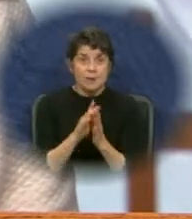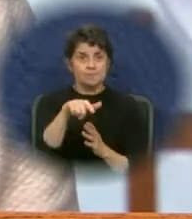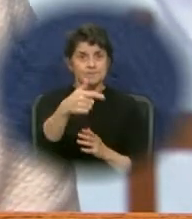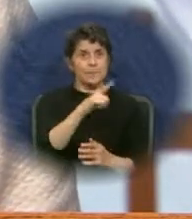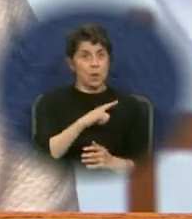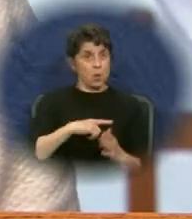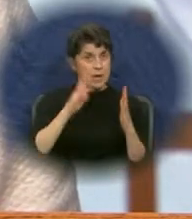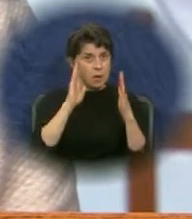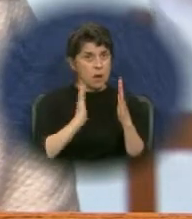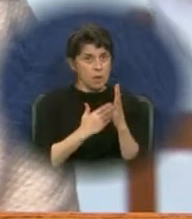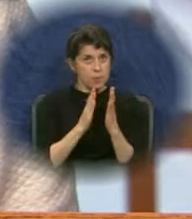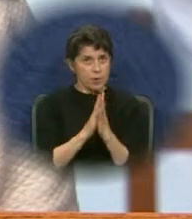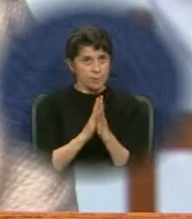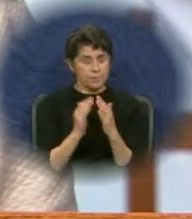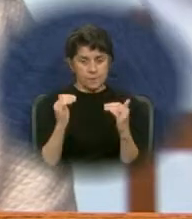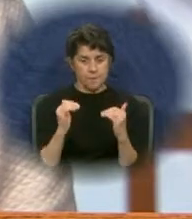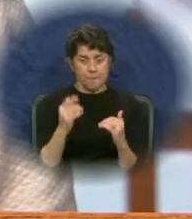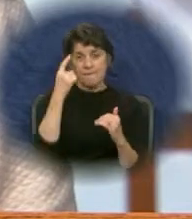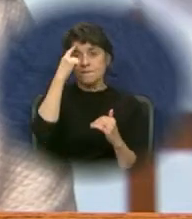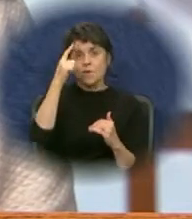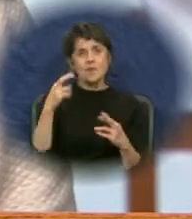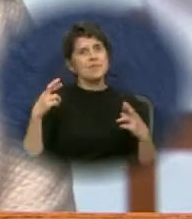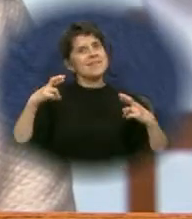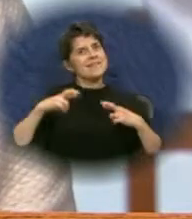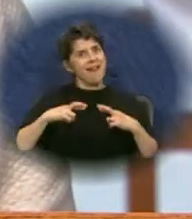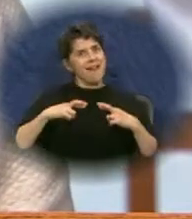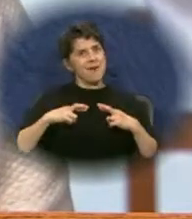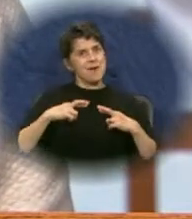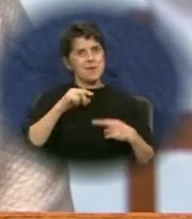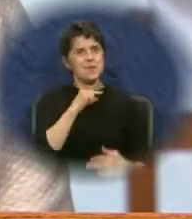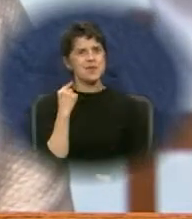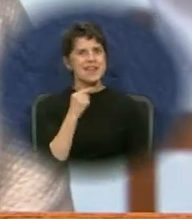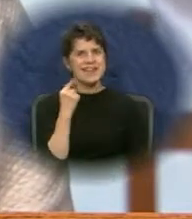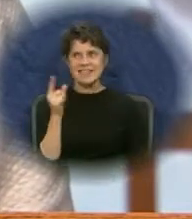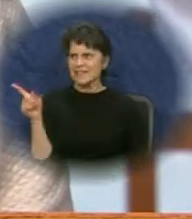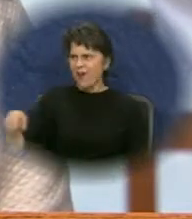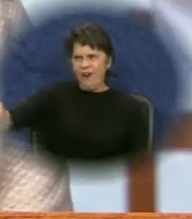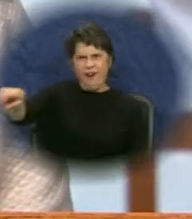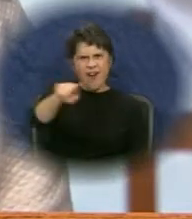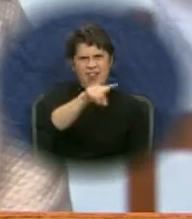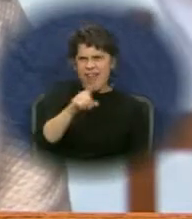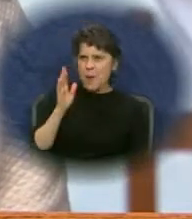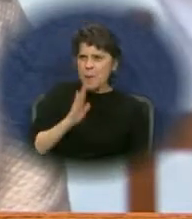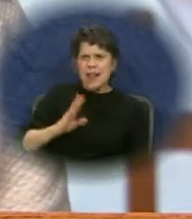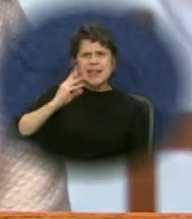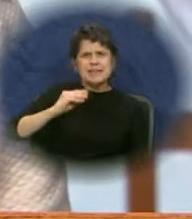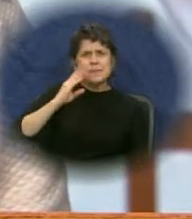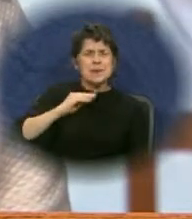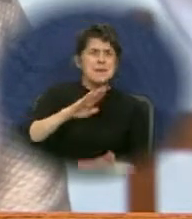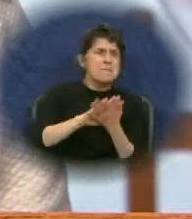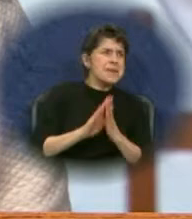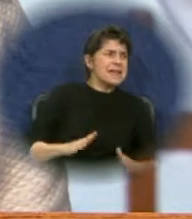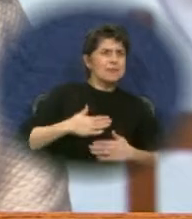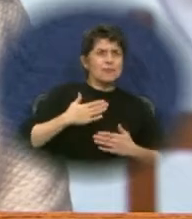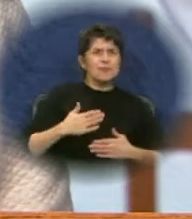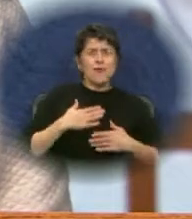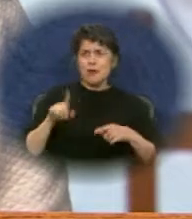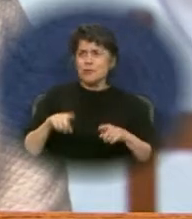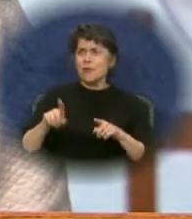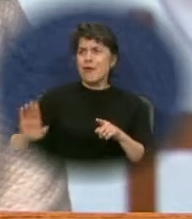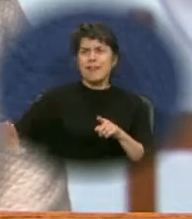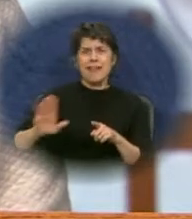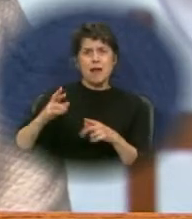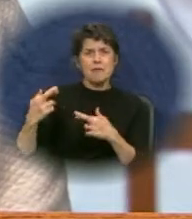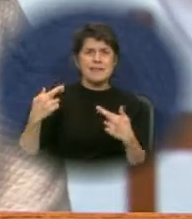prayer. For the retired priests of our diocese, that they may experience peace and joy in their retirement for